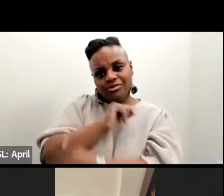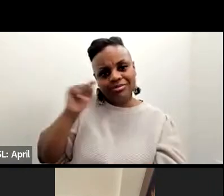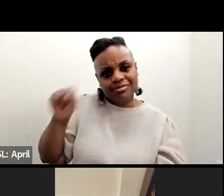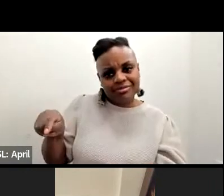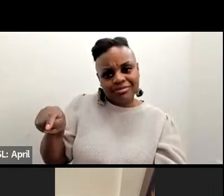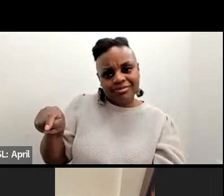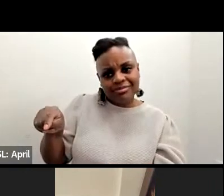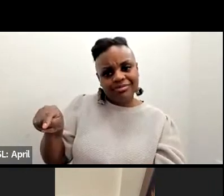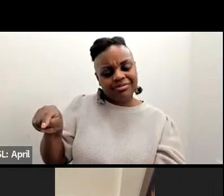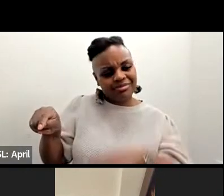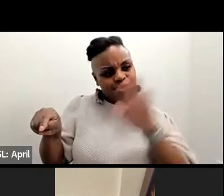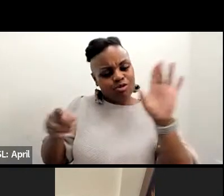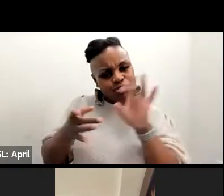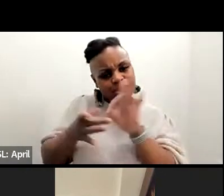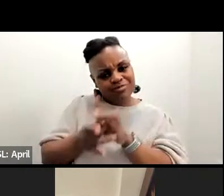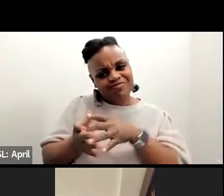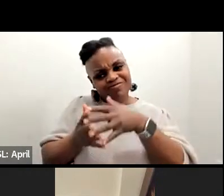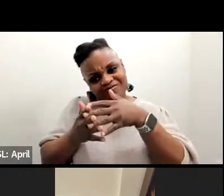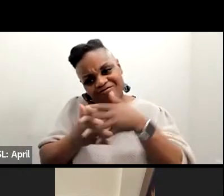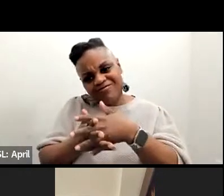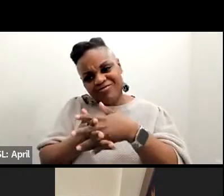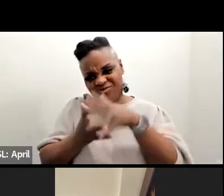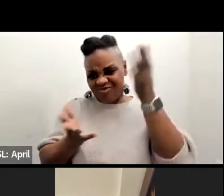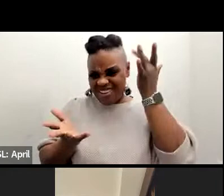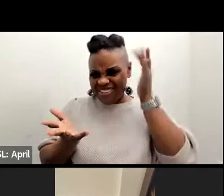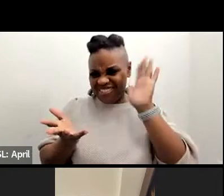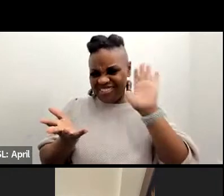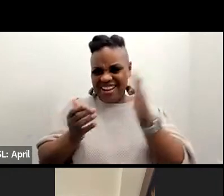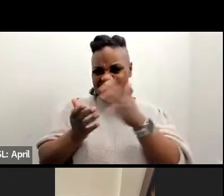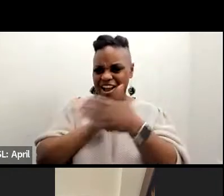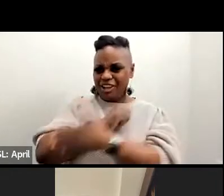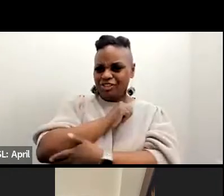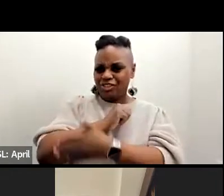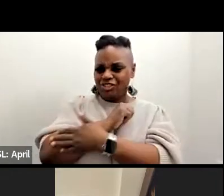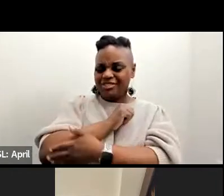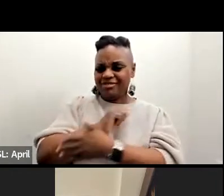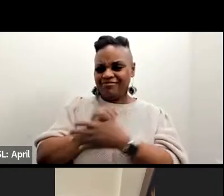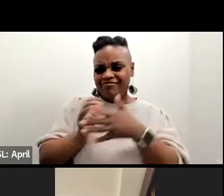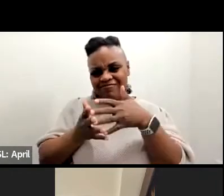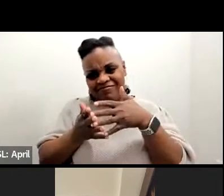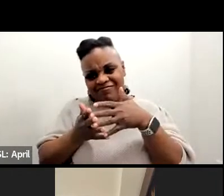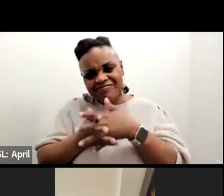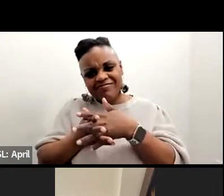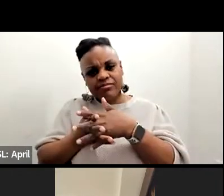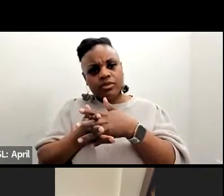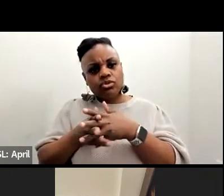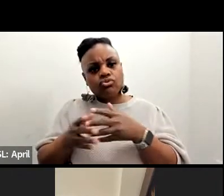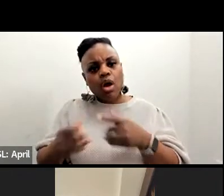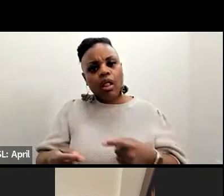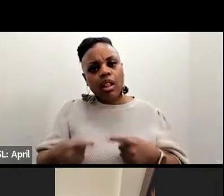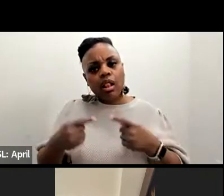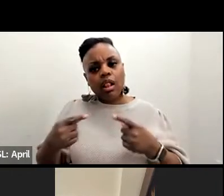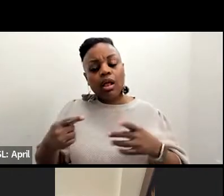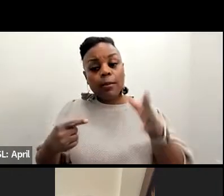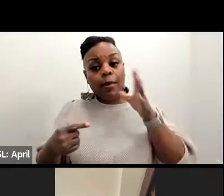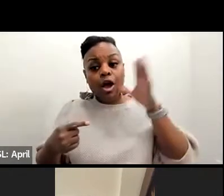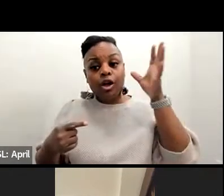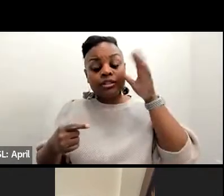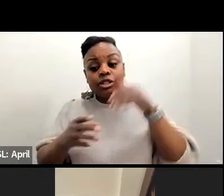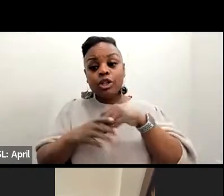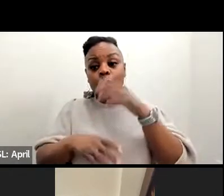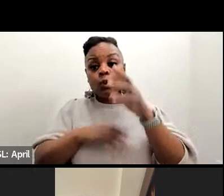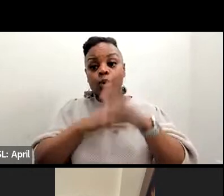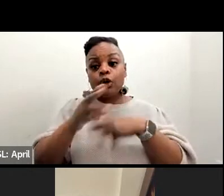with their country is strained. Their parents are in prison. Their friends are in prison. And the authoritarian politics is such as that they